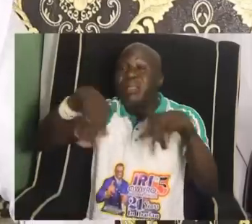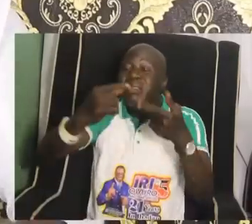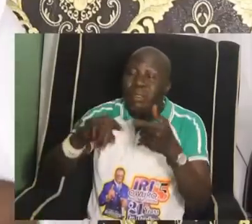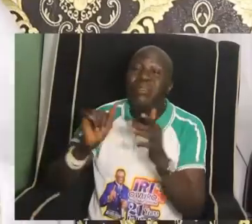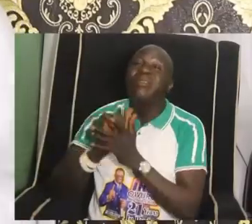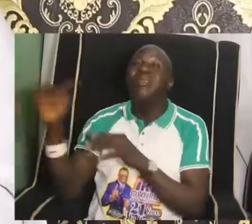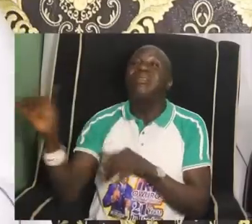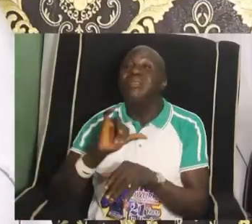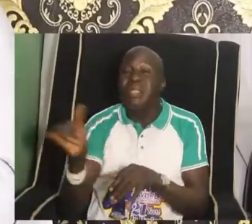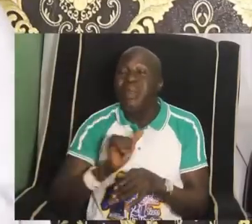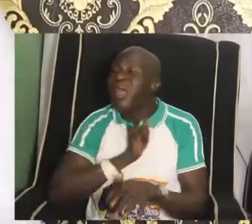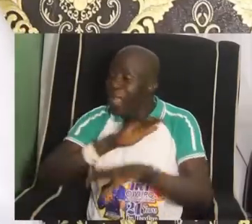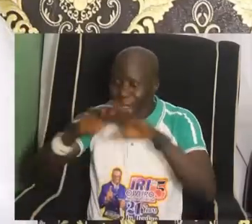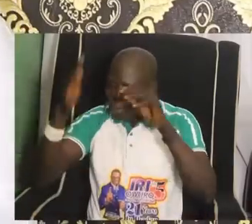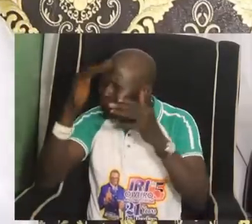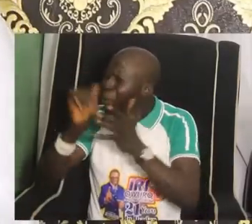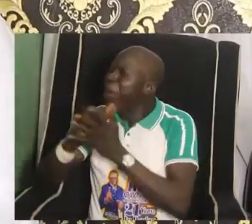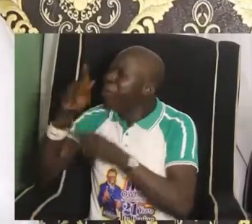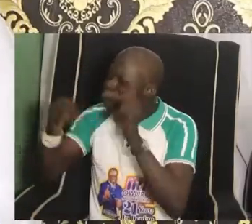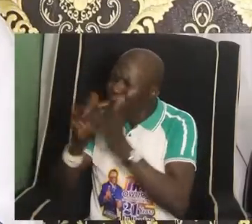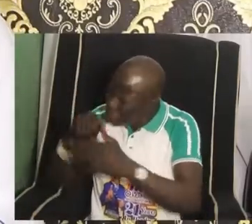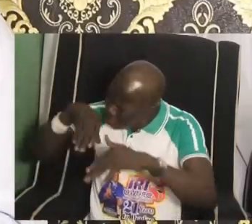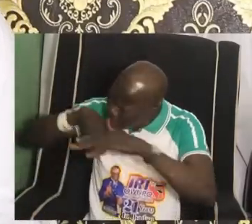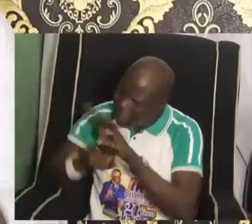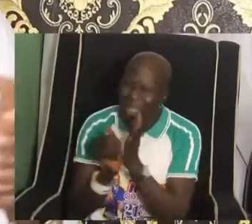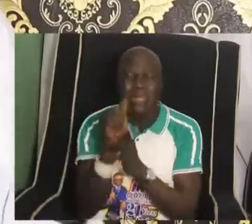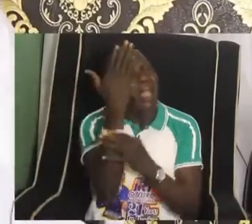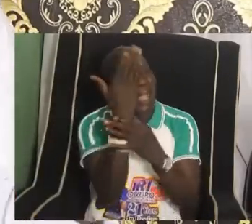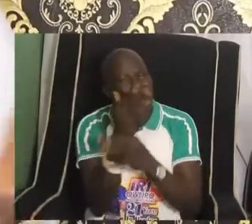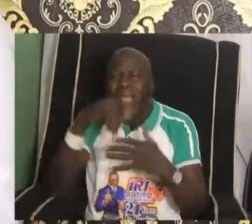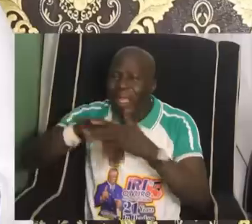not bear my name. I don't know how that people for big